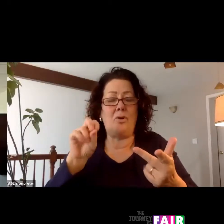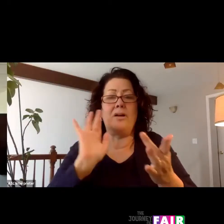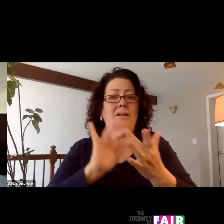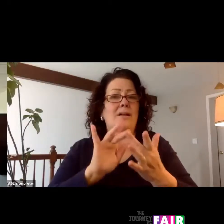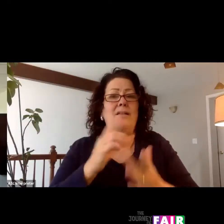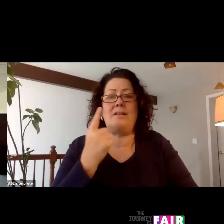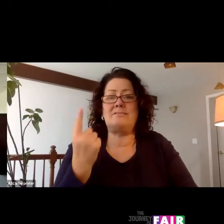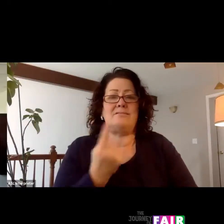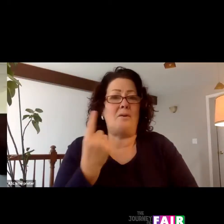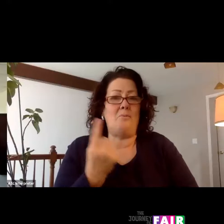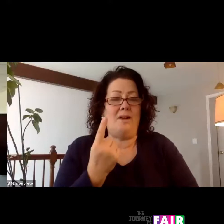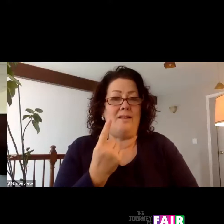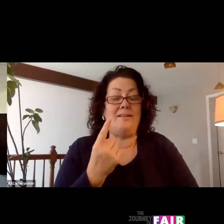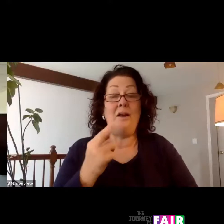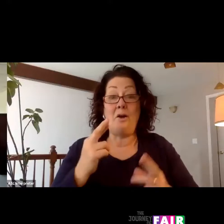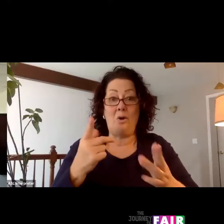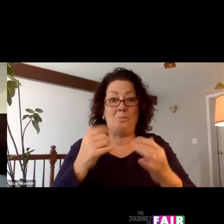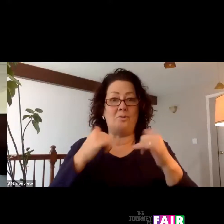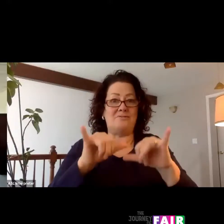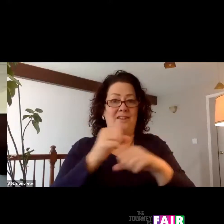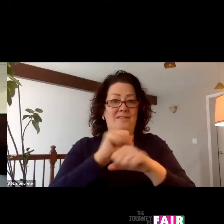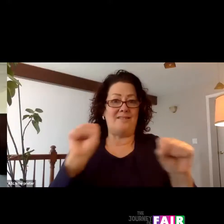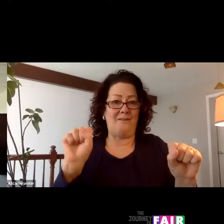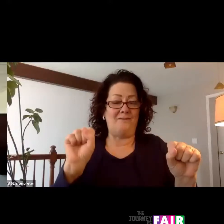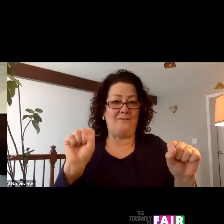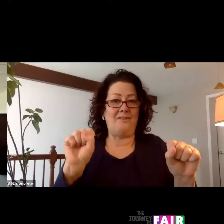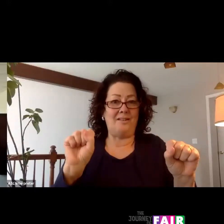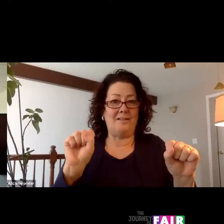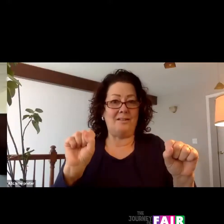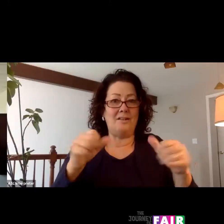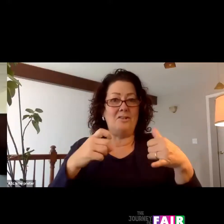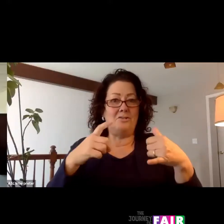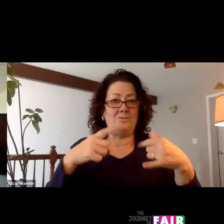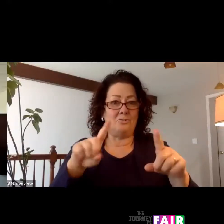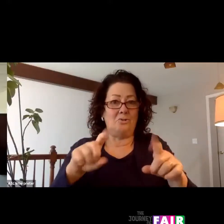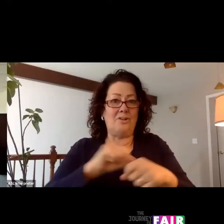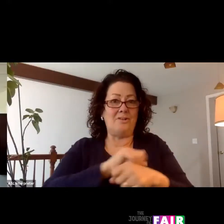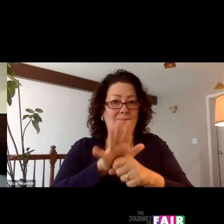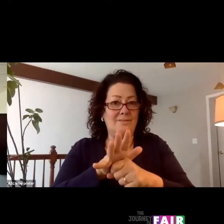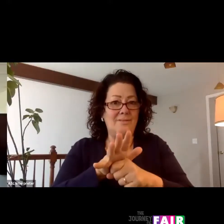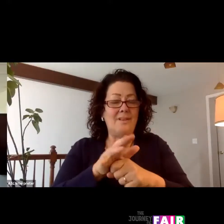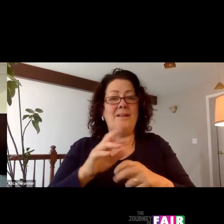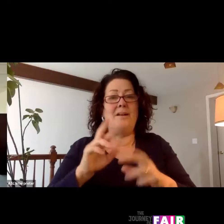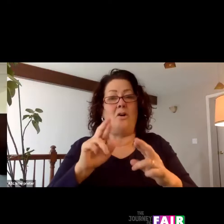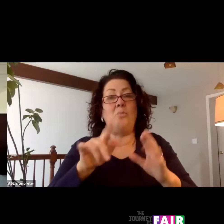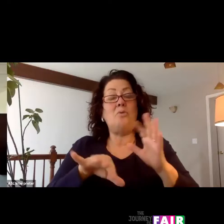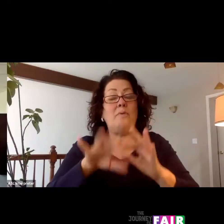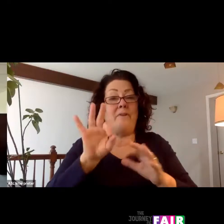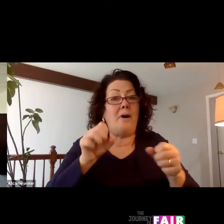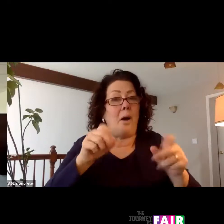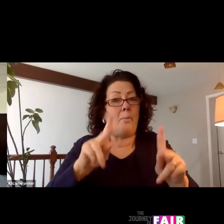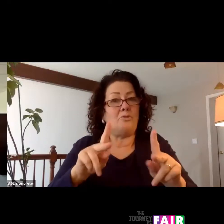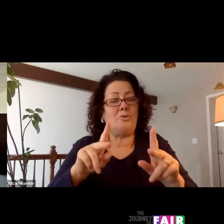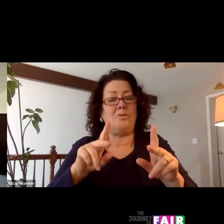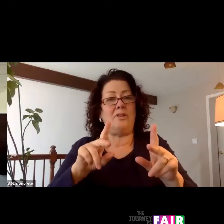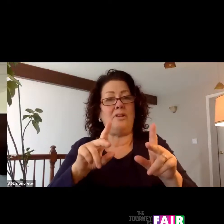all continue to stay safe during this ongoing pandemic, and that you find an opportunity to continue